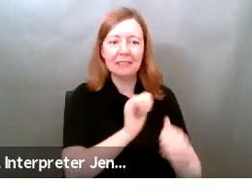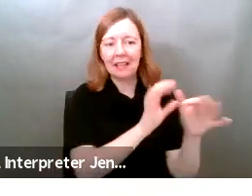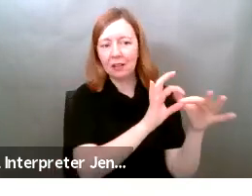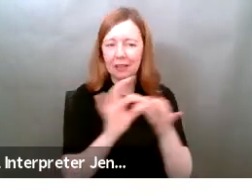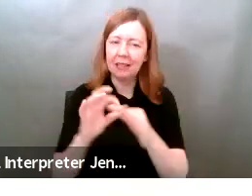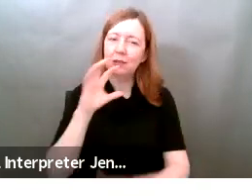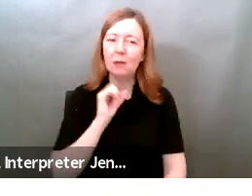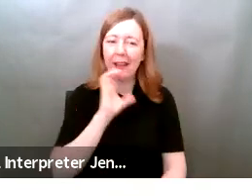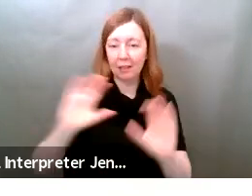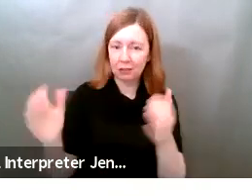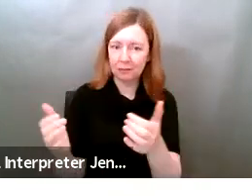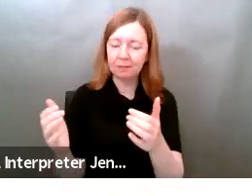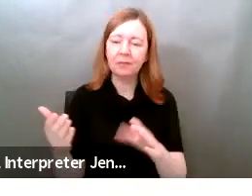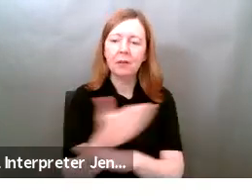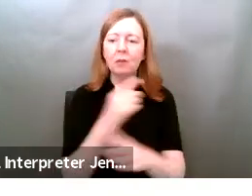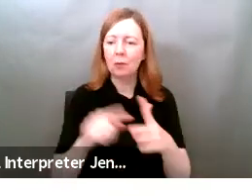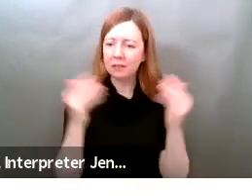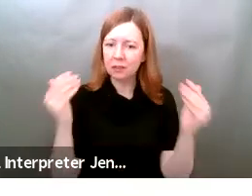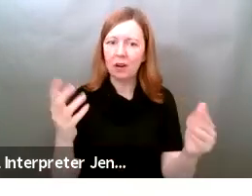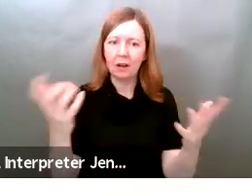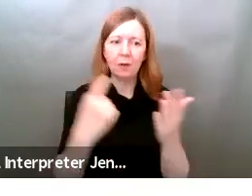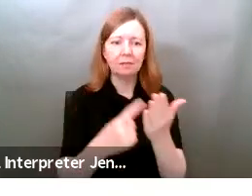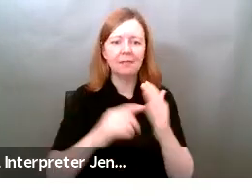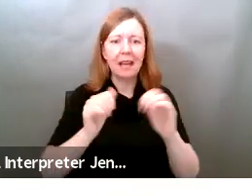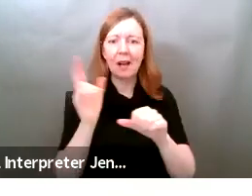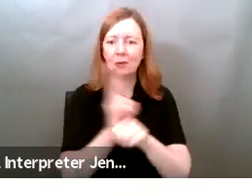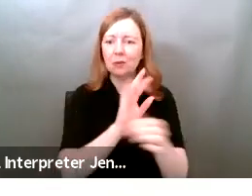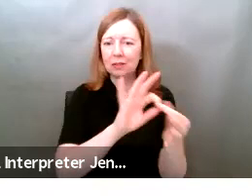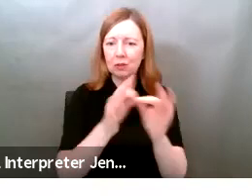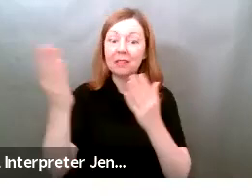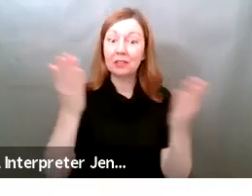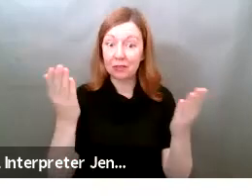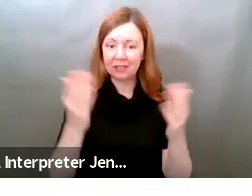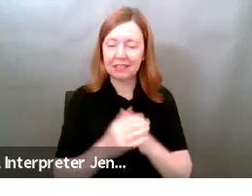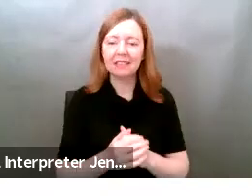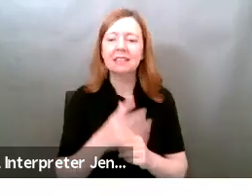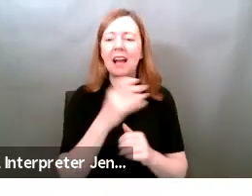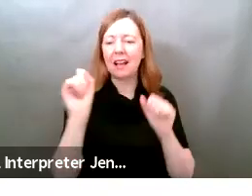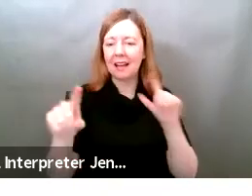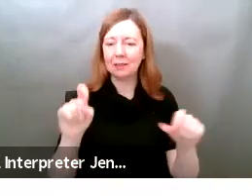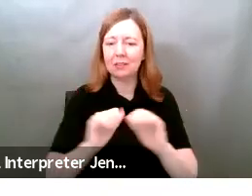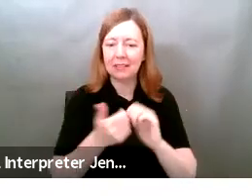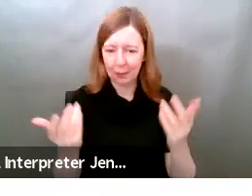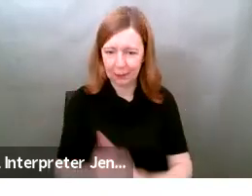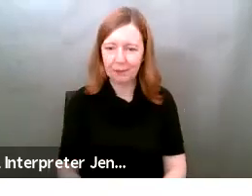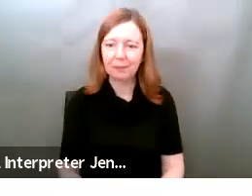group. So before we get started, I just want to go over how to use the interpretation services and ask questions.